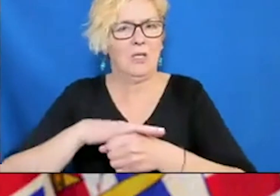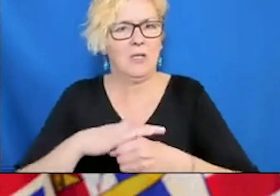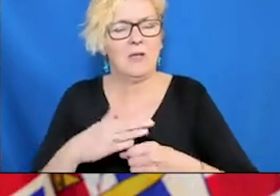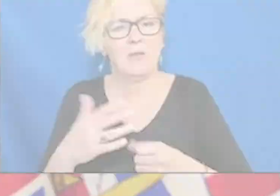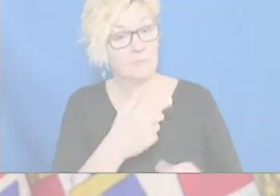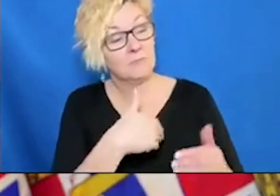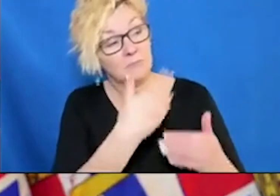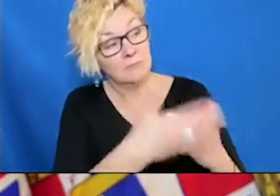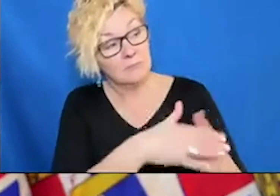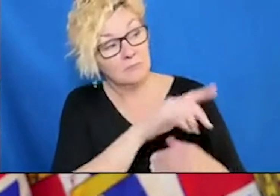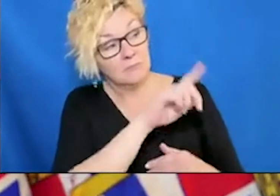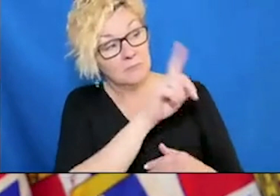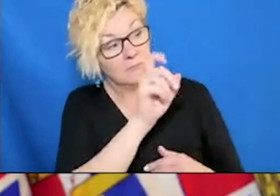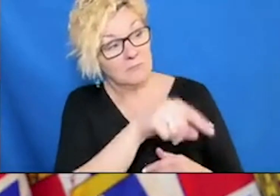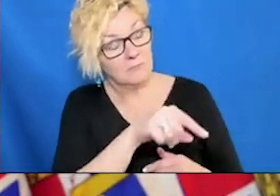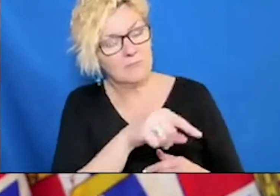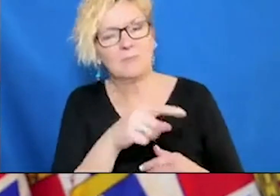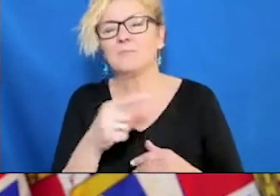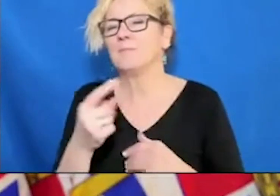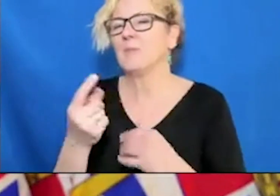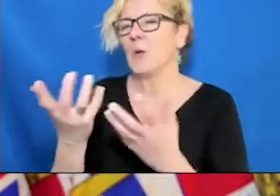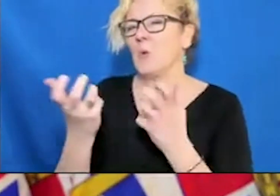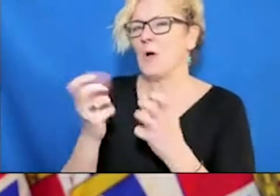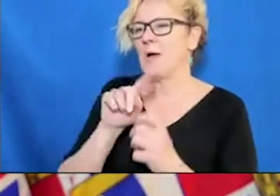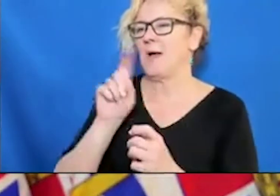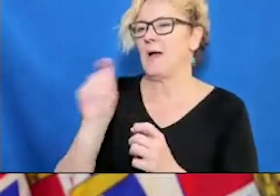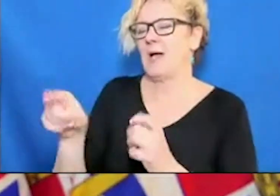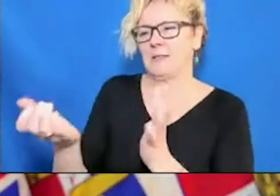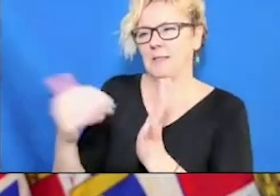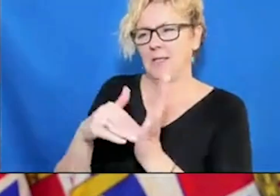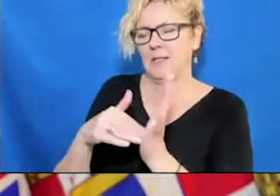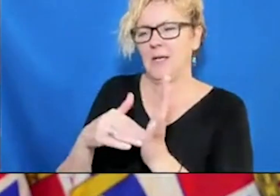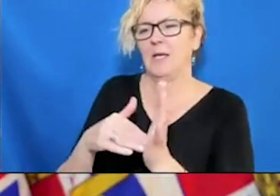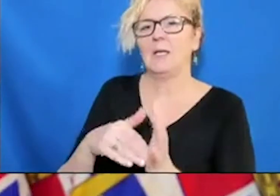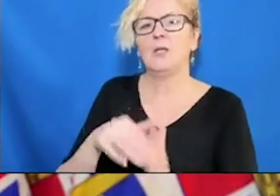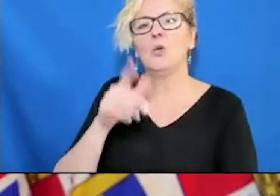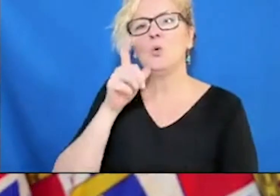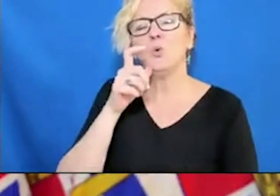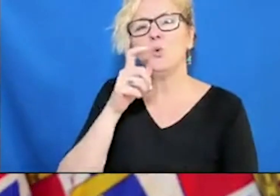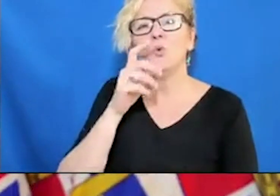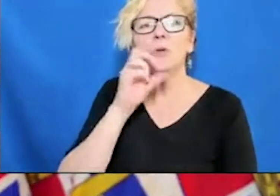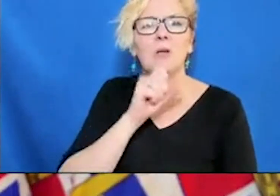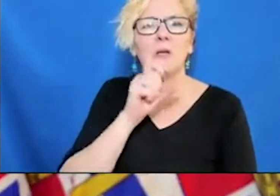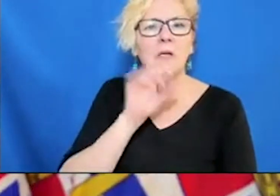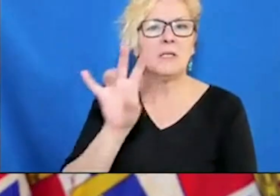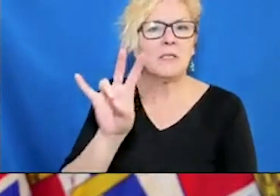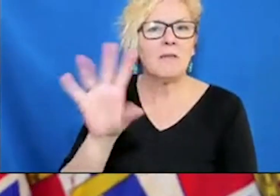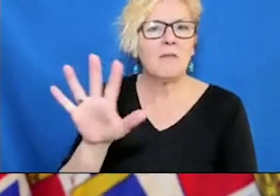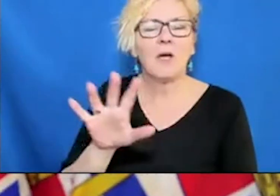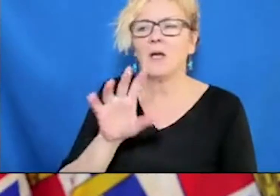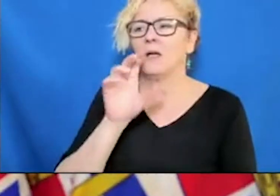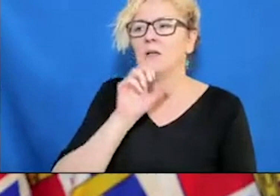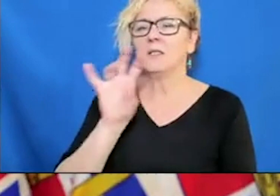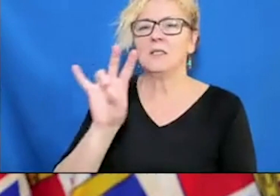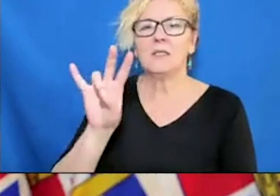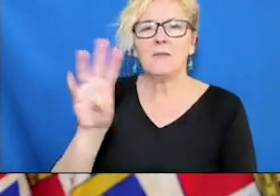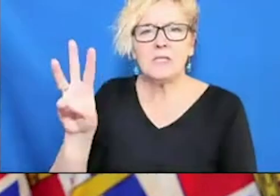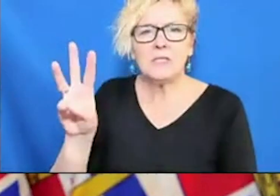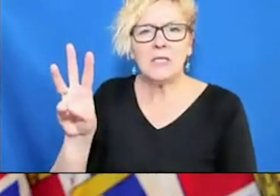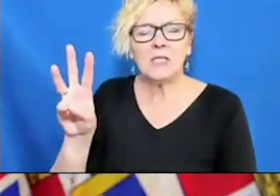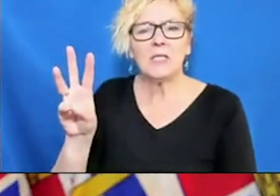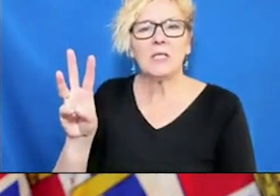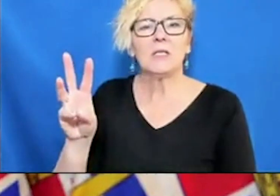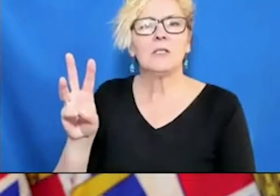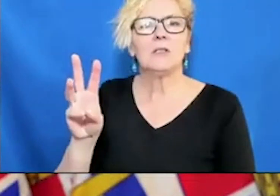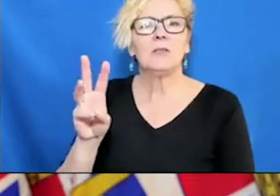dealing with. For those that are 75 or 76 who are fortunate enough to get an appointment, can you explain